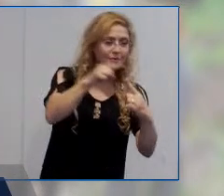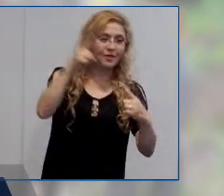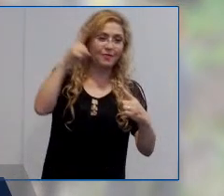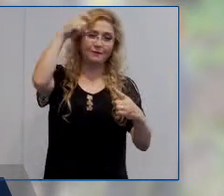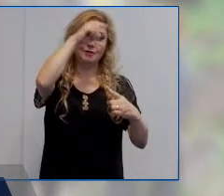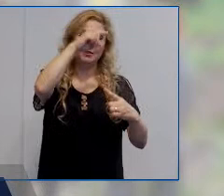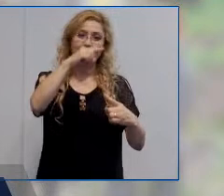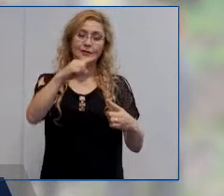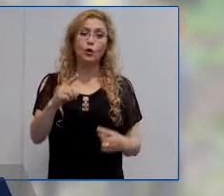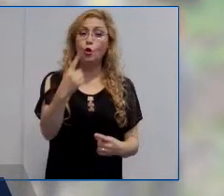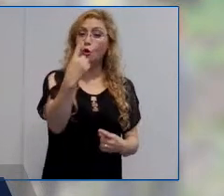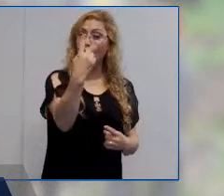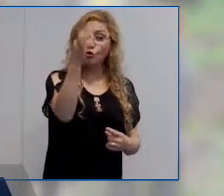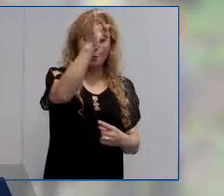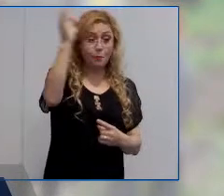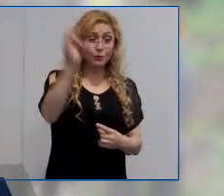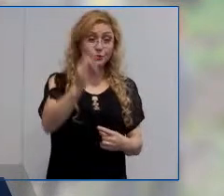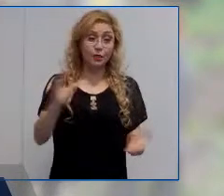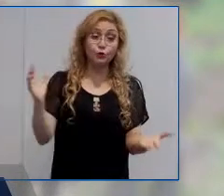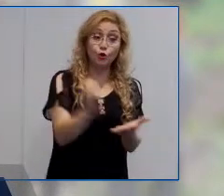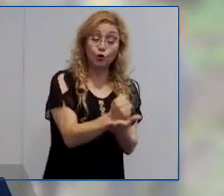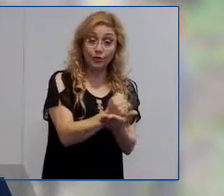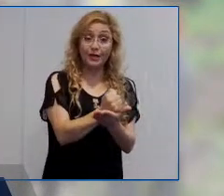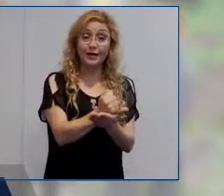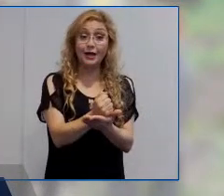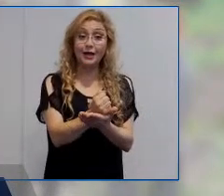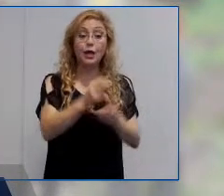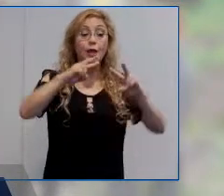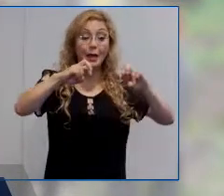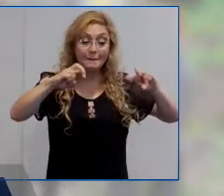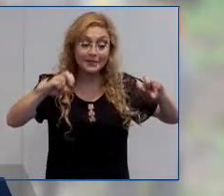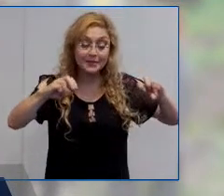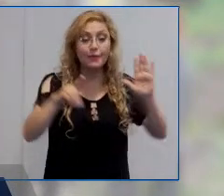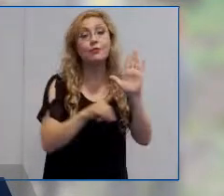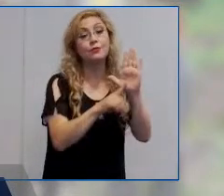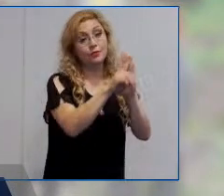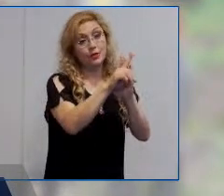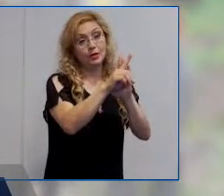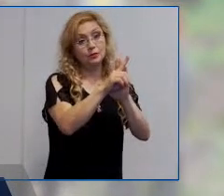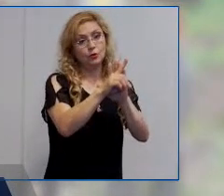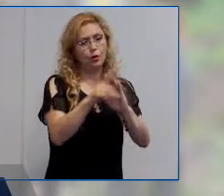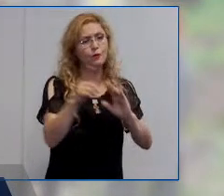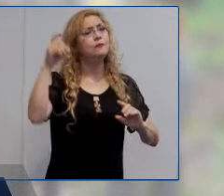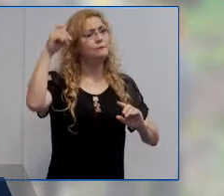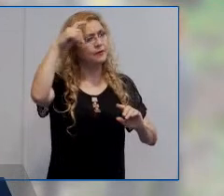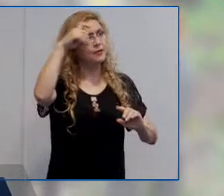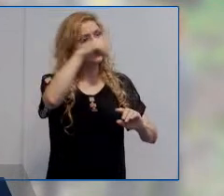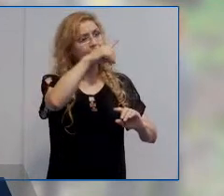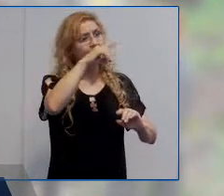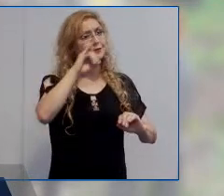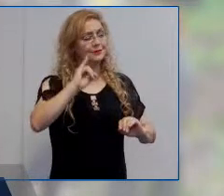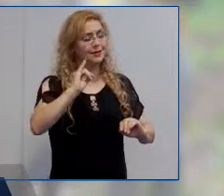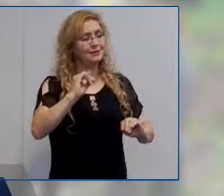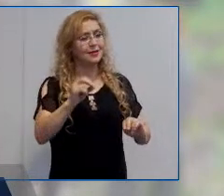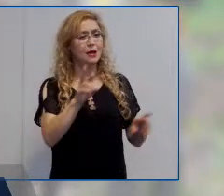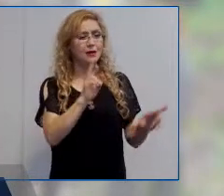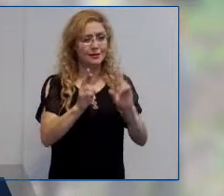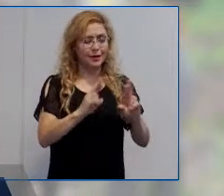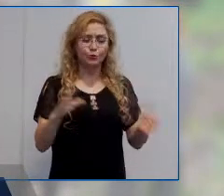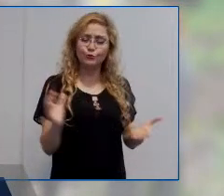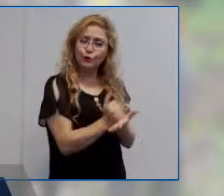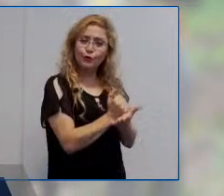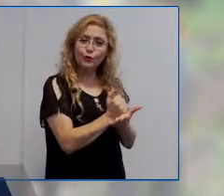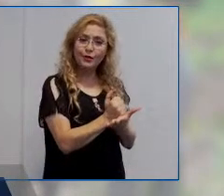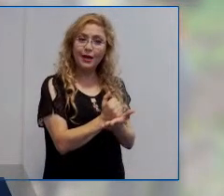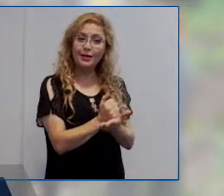target, which is to have 1% of the GDP earmarked for all. It's been very